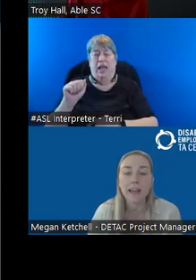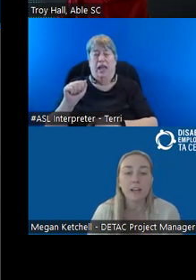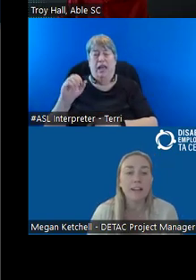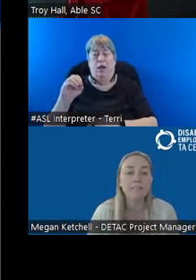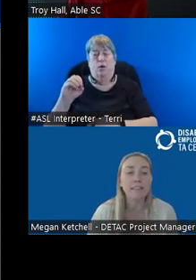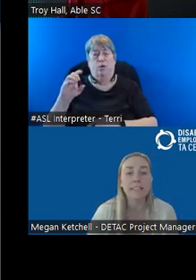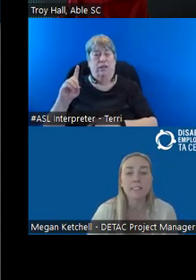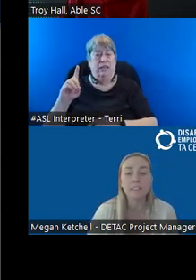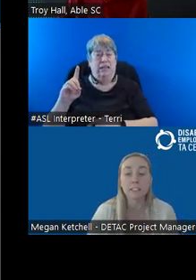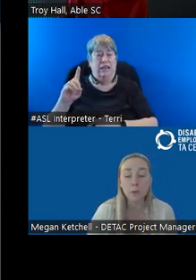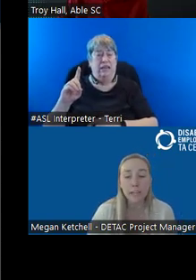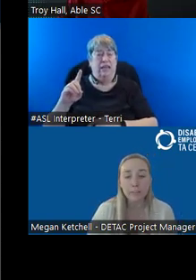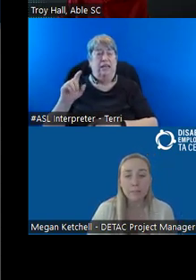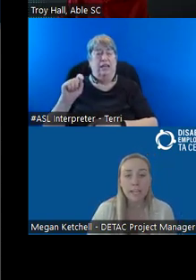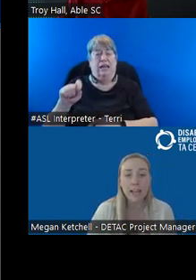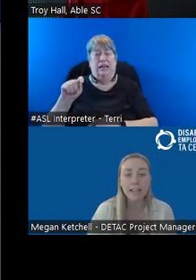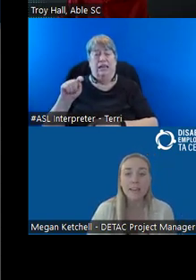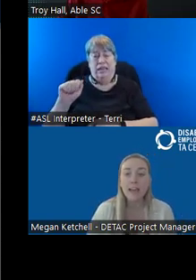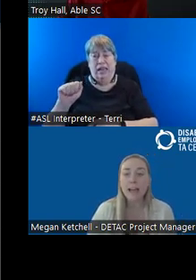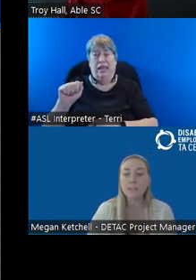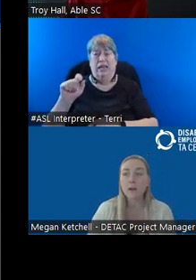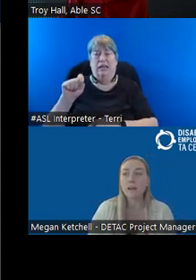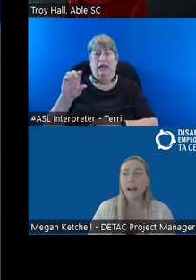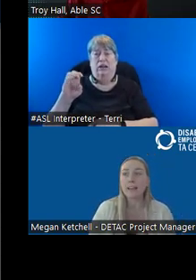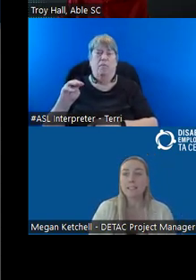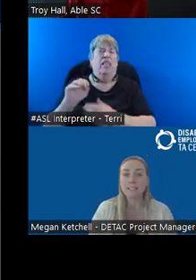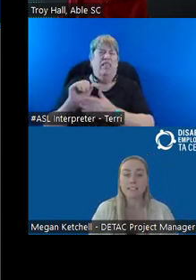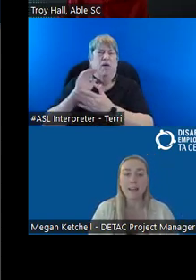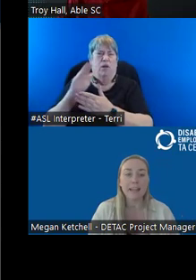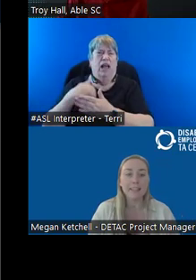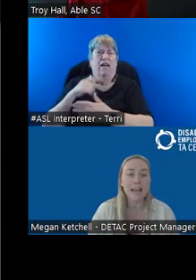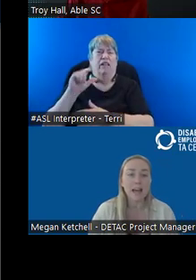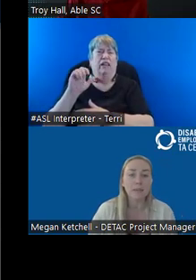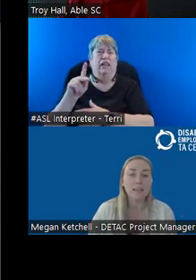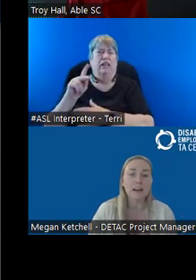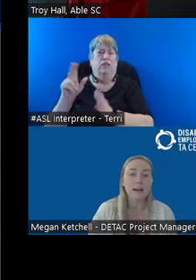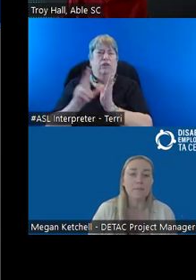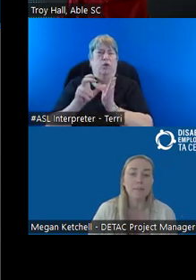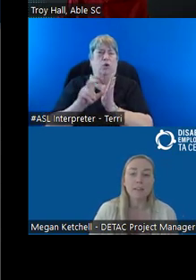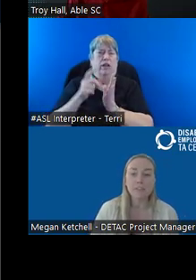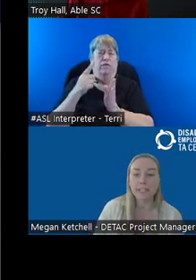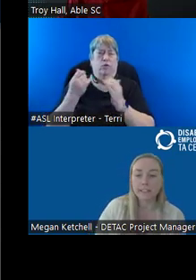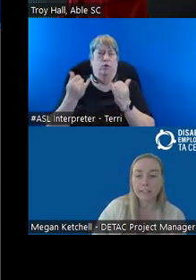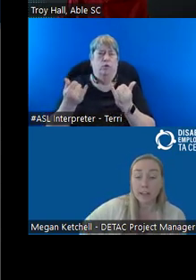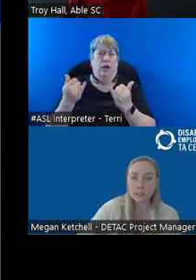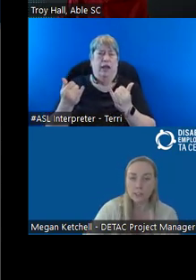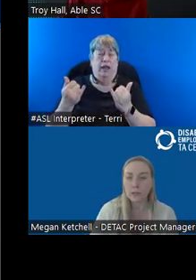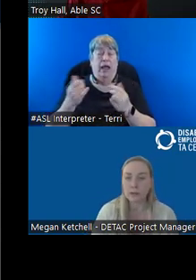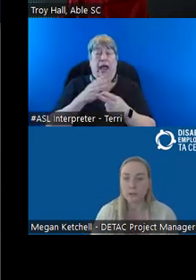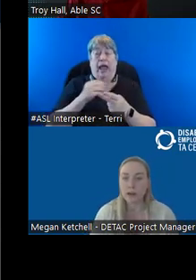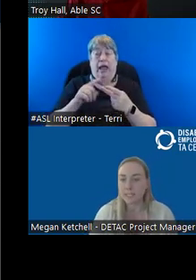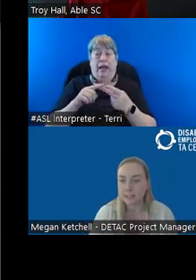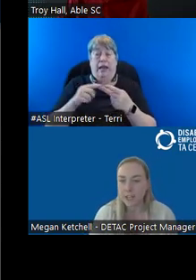aodemploymentta@gmail.com, and that'll have the link to the recording from today, as well as the slides that we shared that are